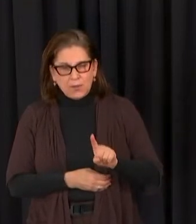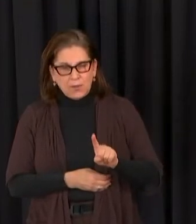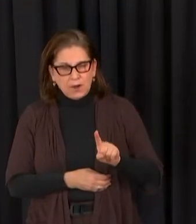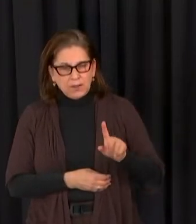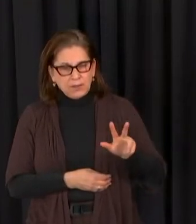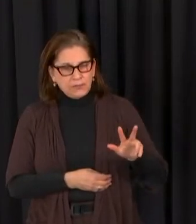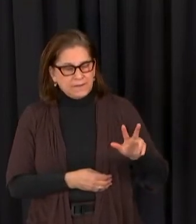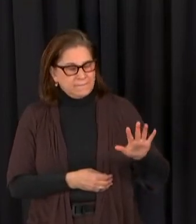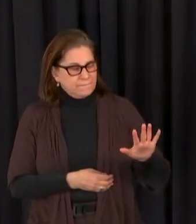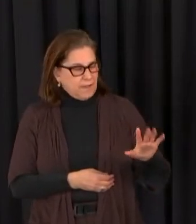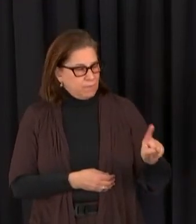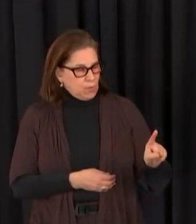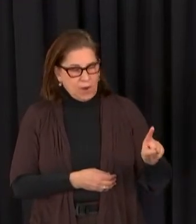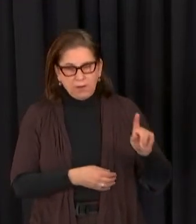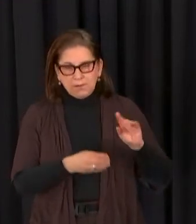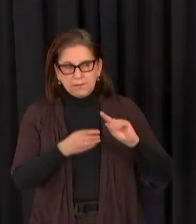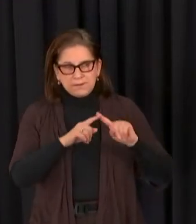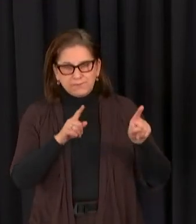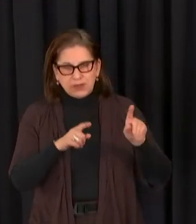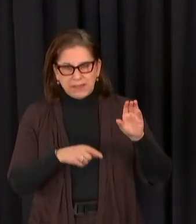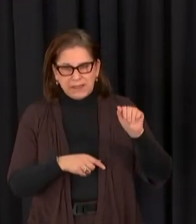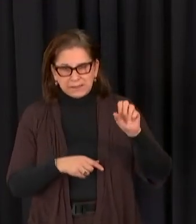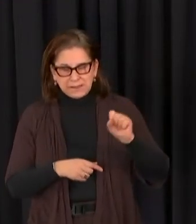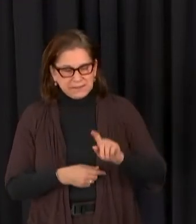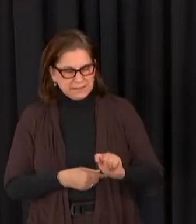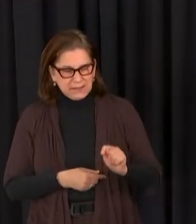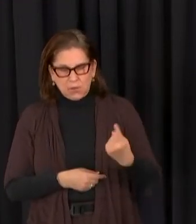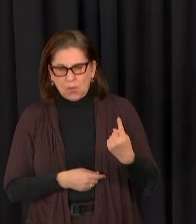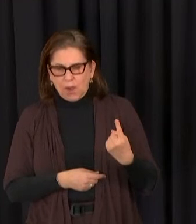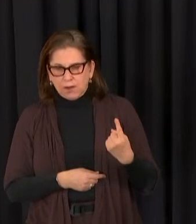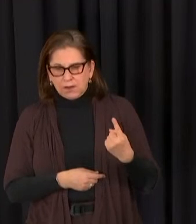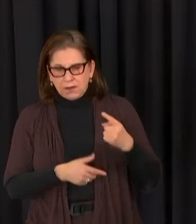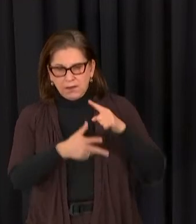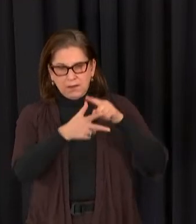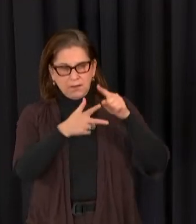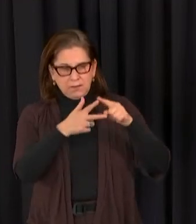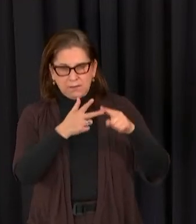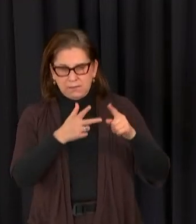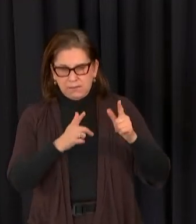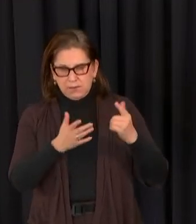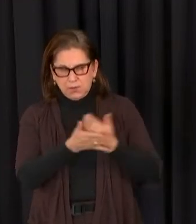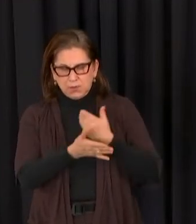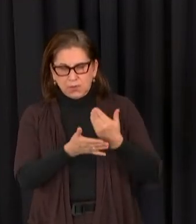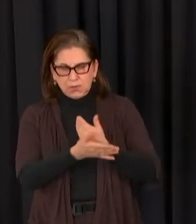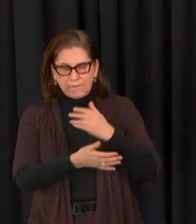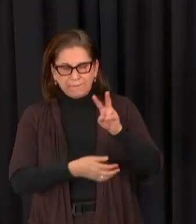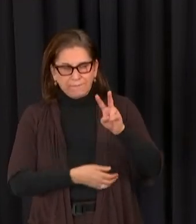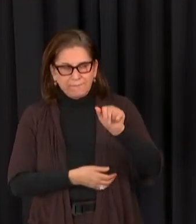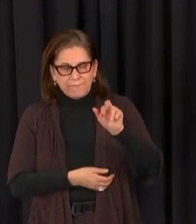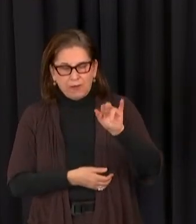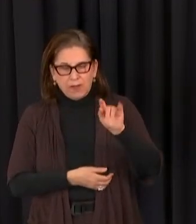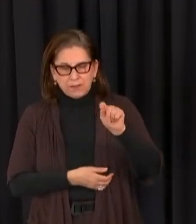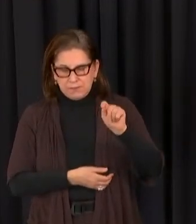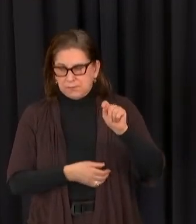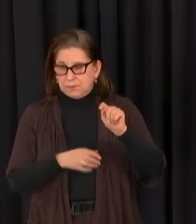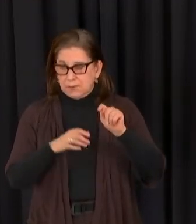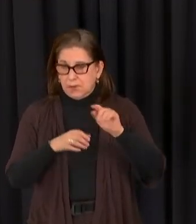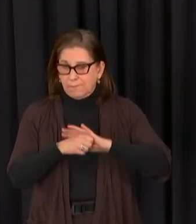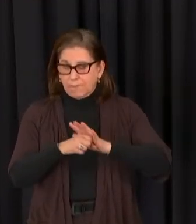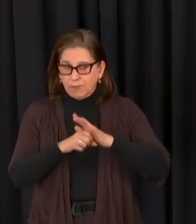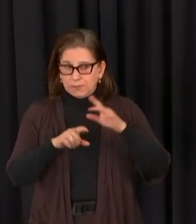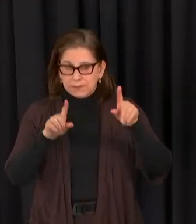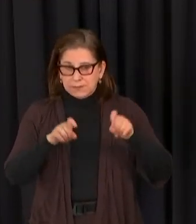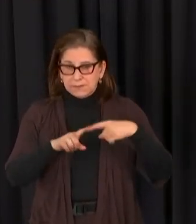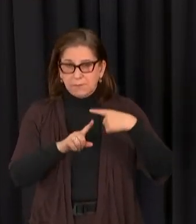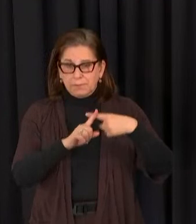case of P.1 was detected in a Maryland resident who we understand did not necessarily have a history of travel.